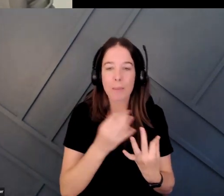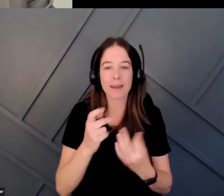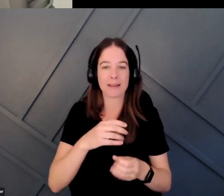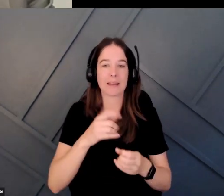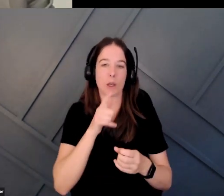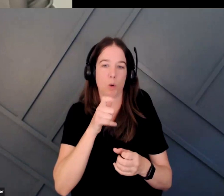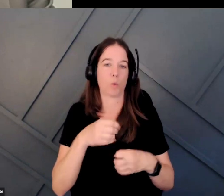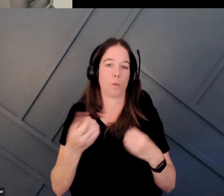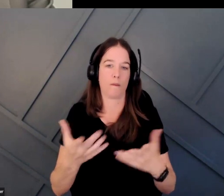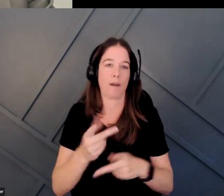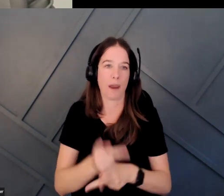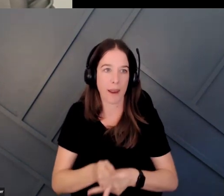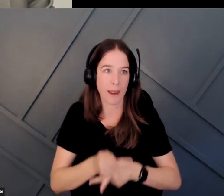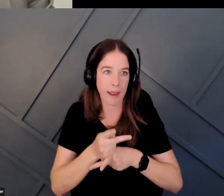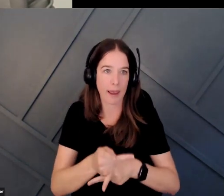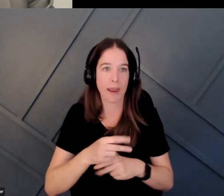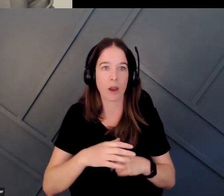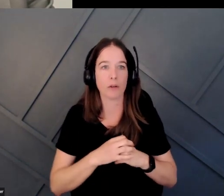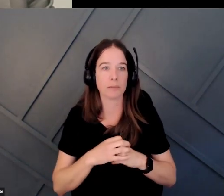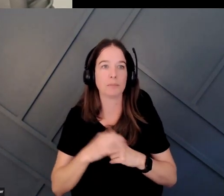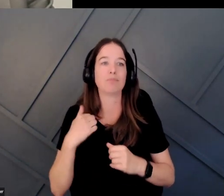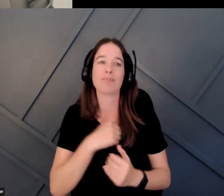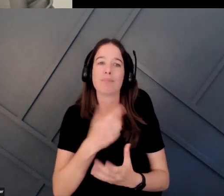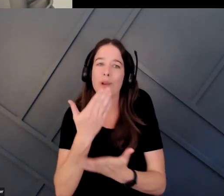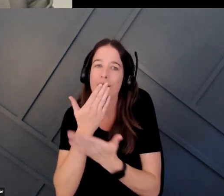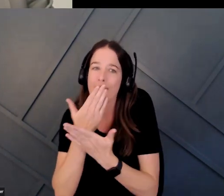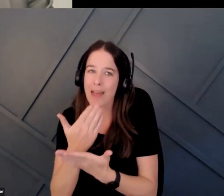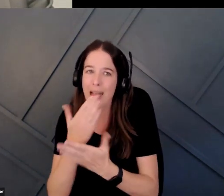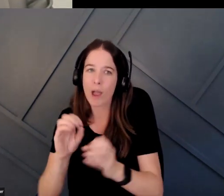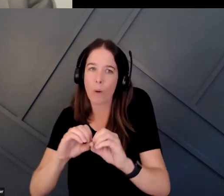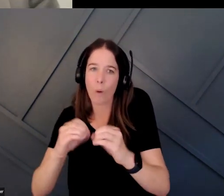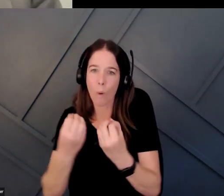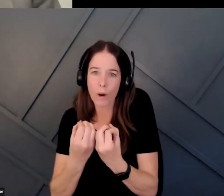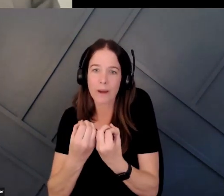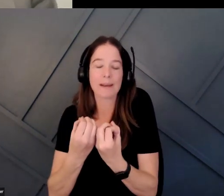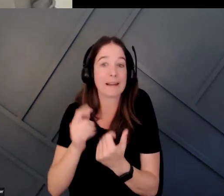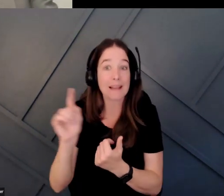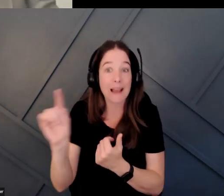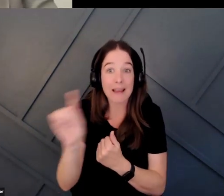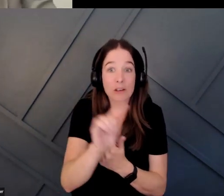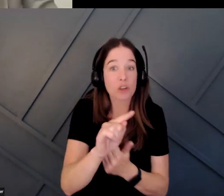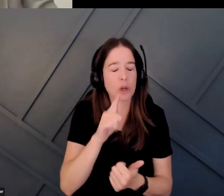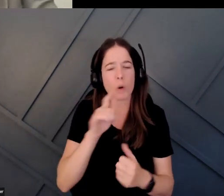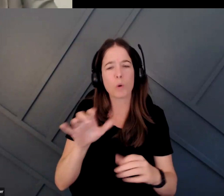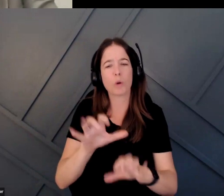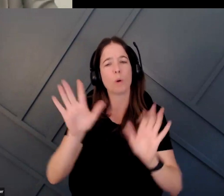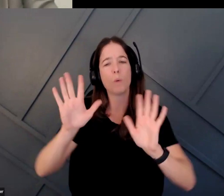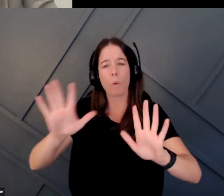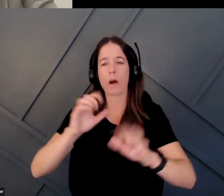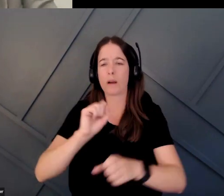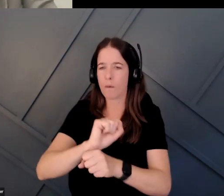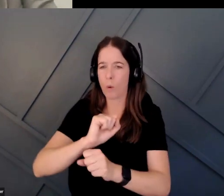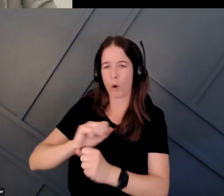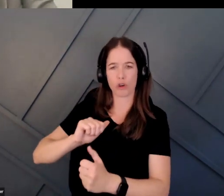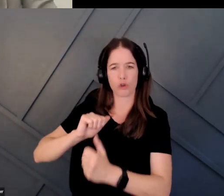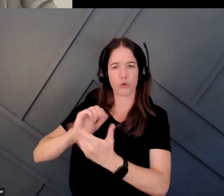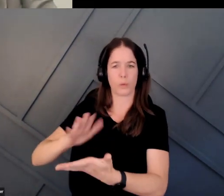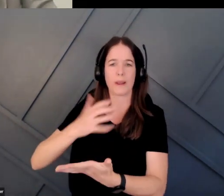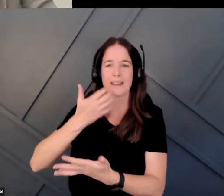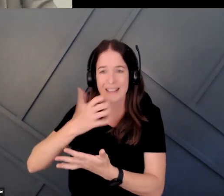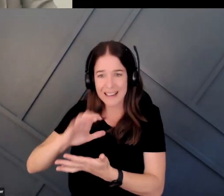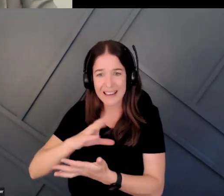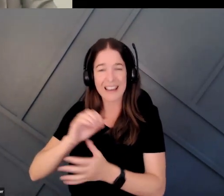disability organizations in our grantee networks that are doing exceptional work to address the heat and climate needs of older adults and people